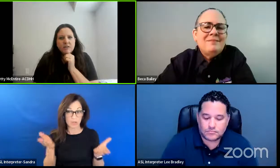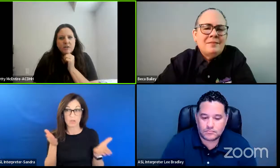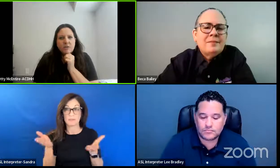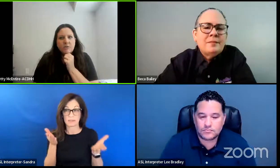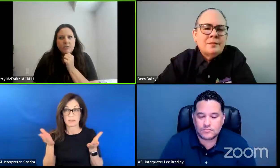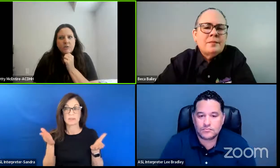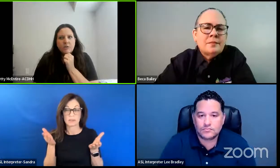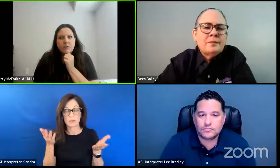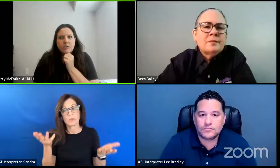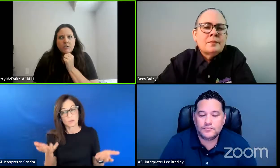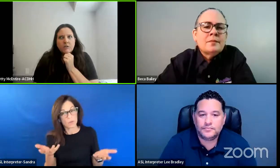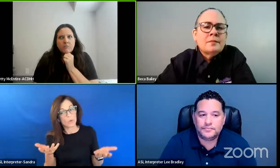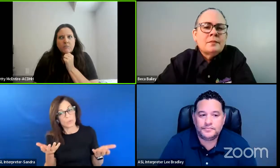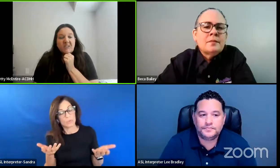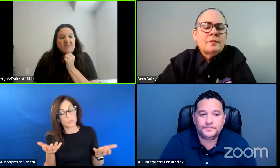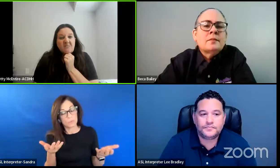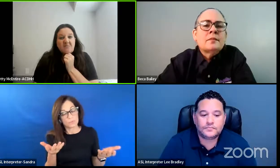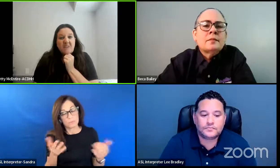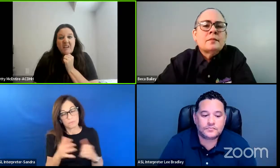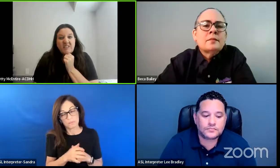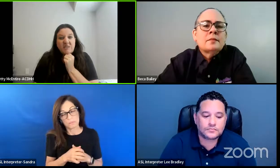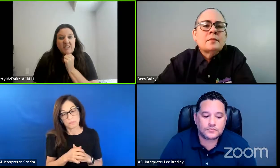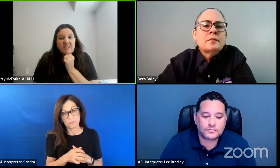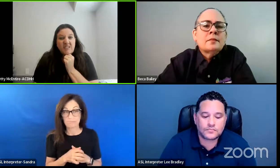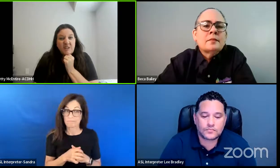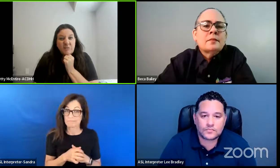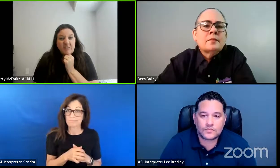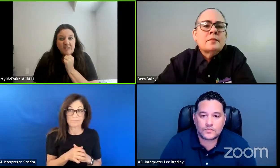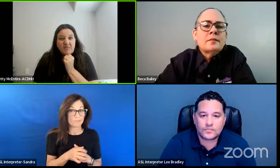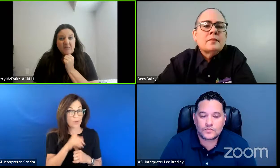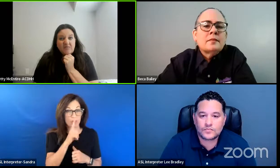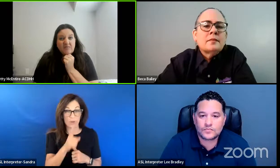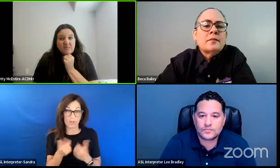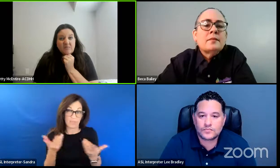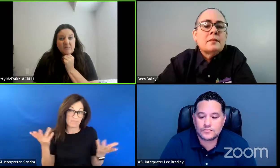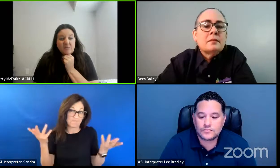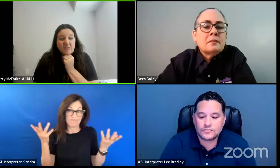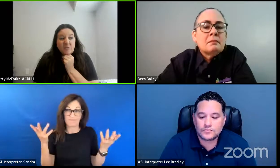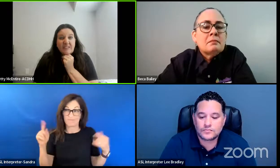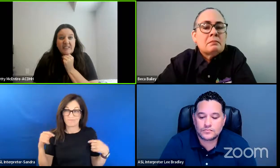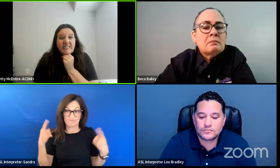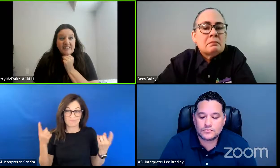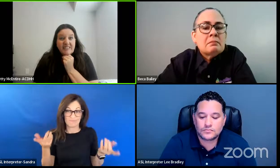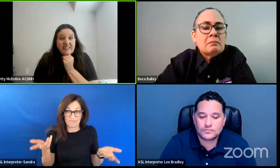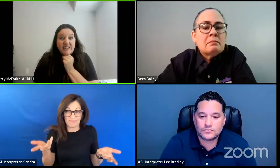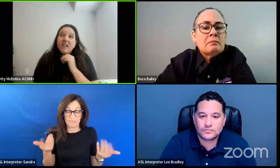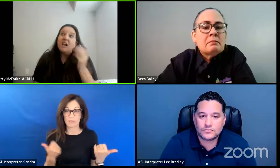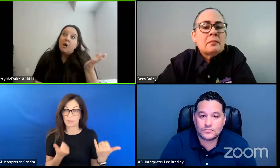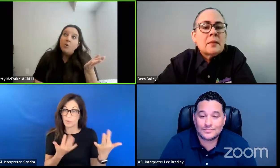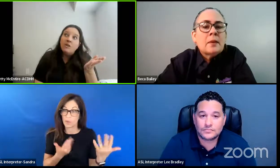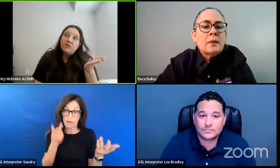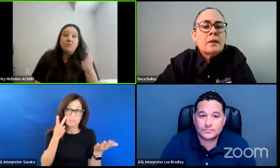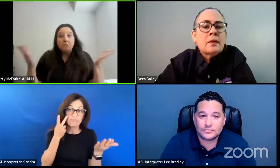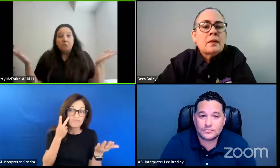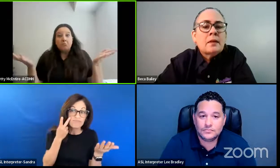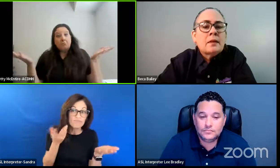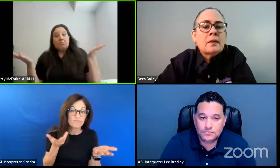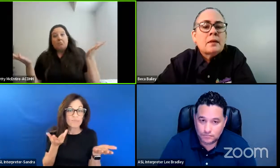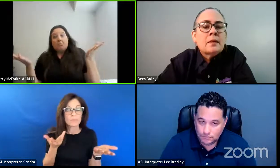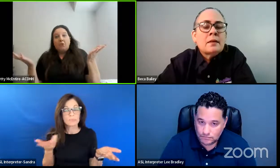services. So, but yeah, it's really just kind of been, we're just waiting and seeing,